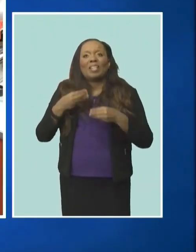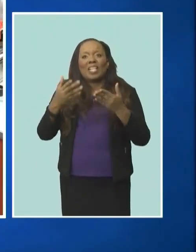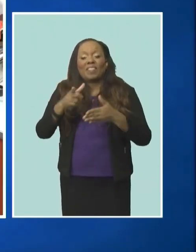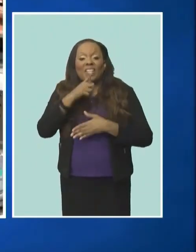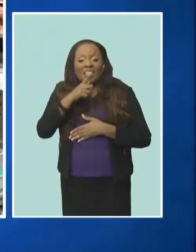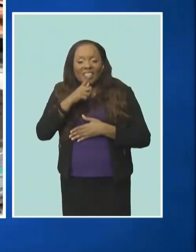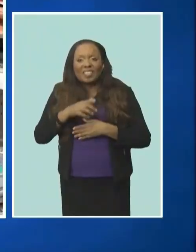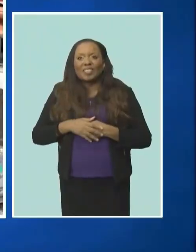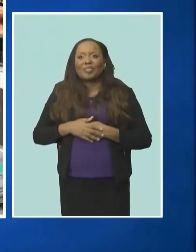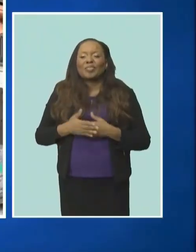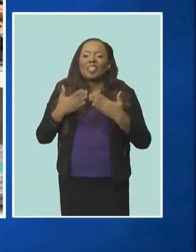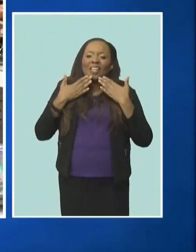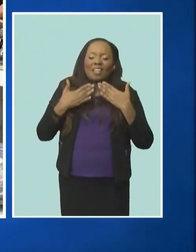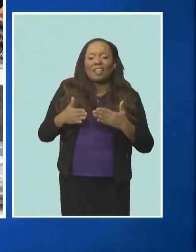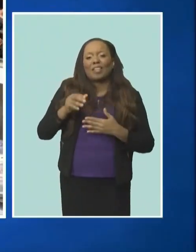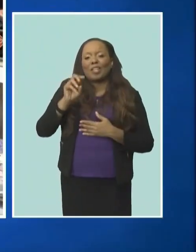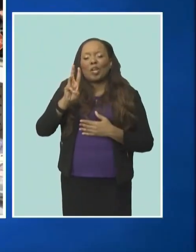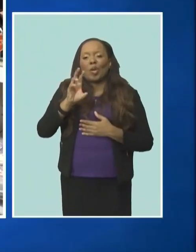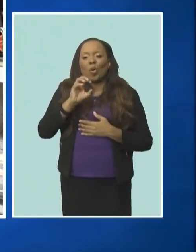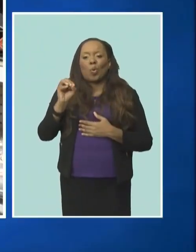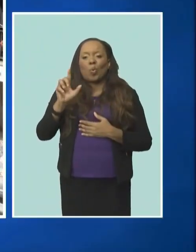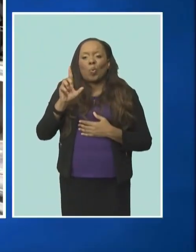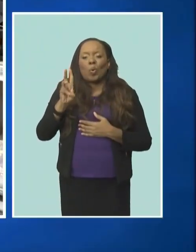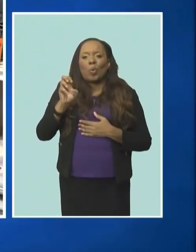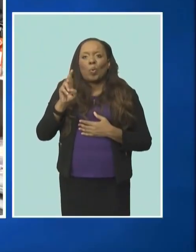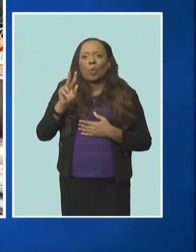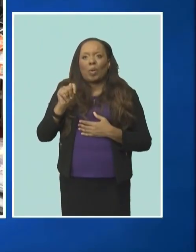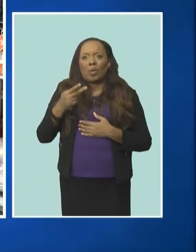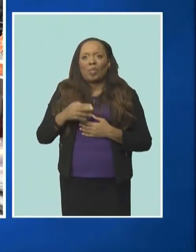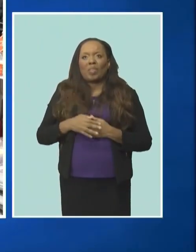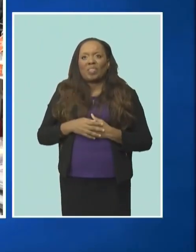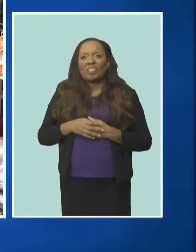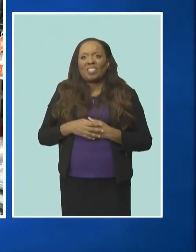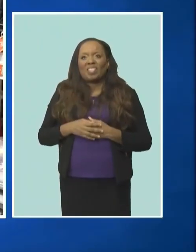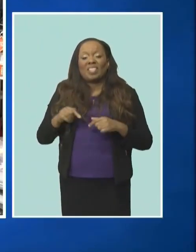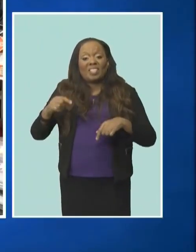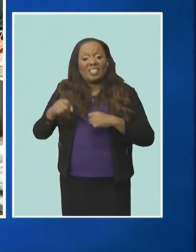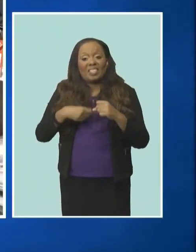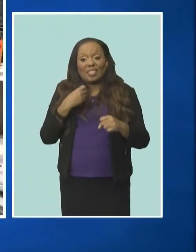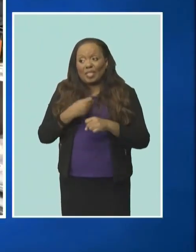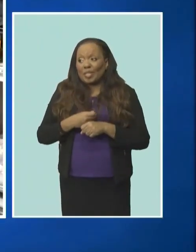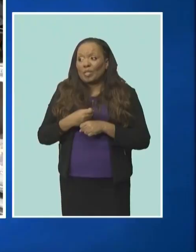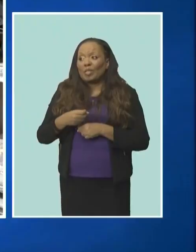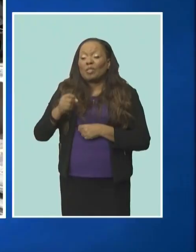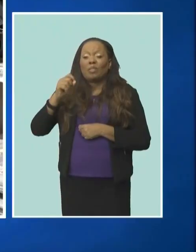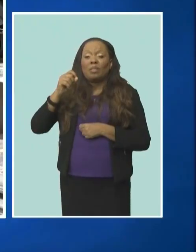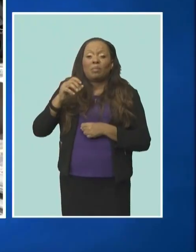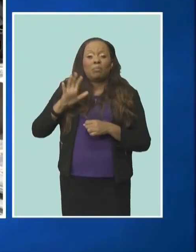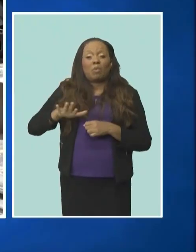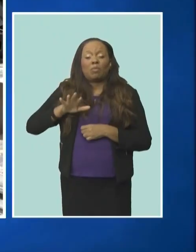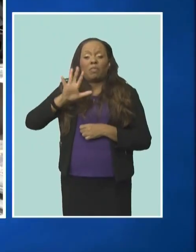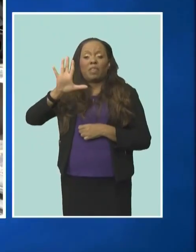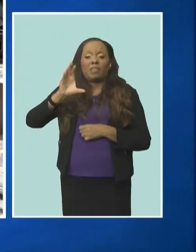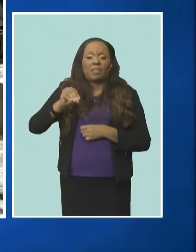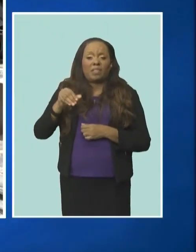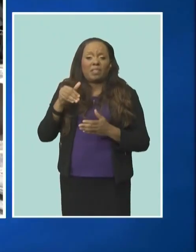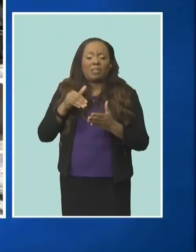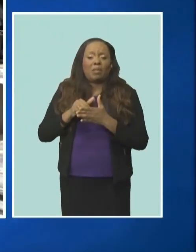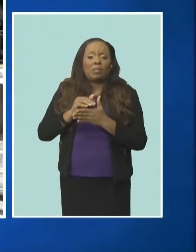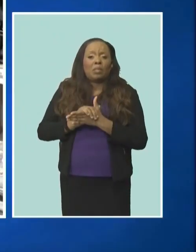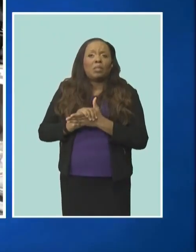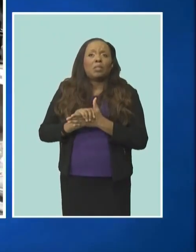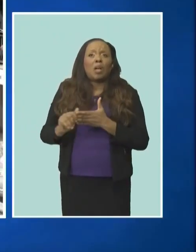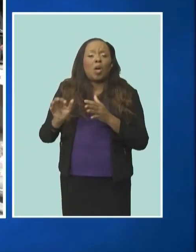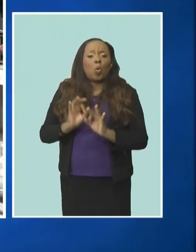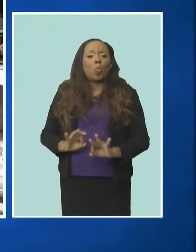Woolworth. She says this year's initiative is valued at nearly $50,000, reflecting both the growing cost of school